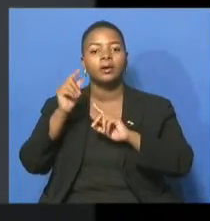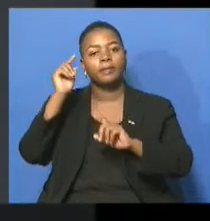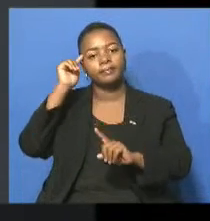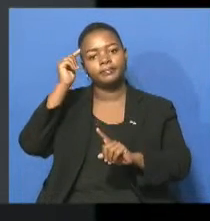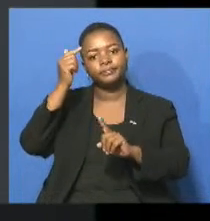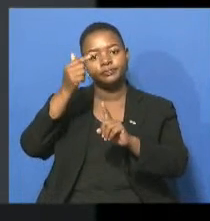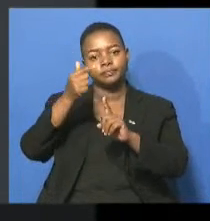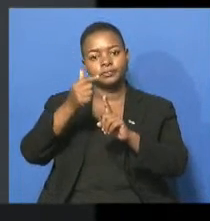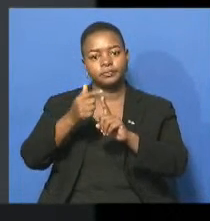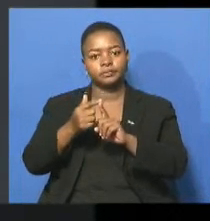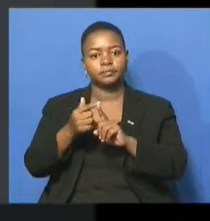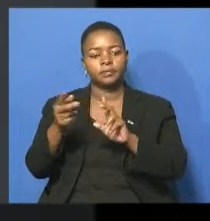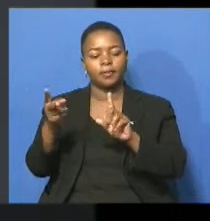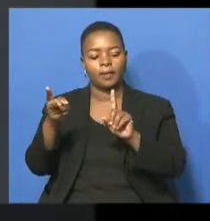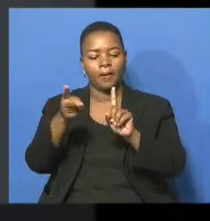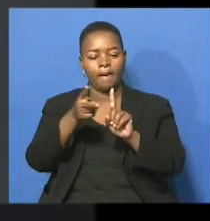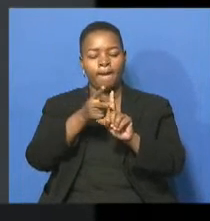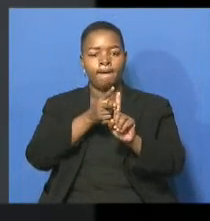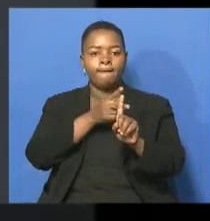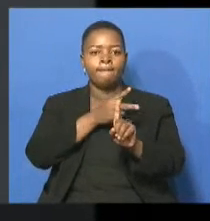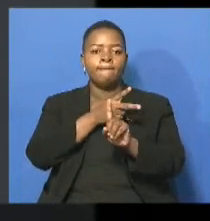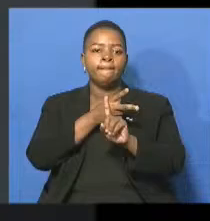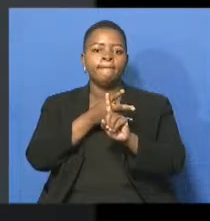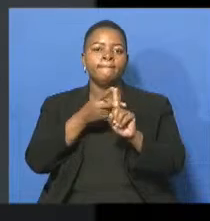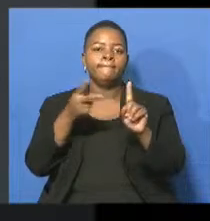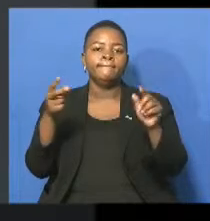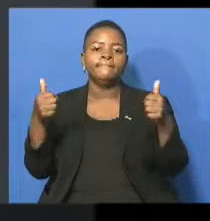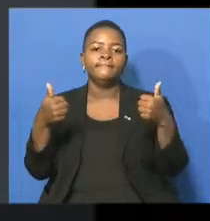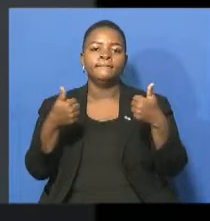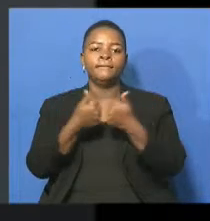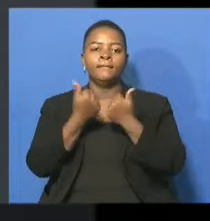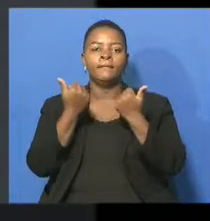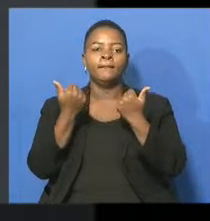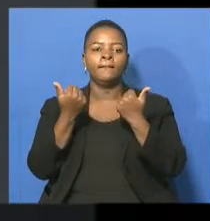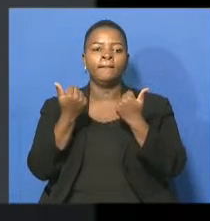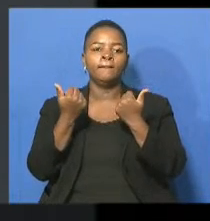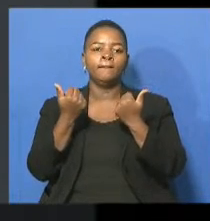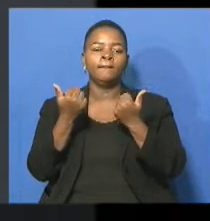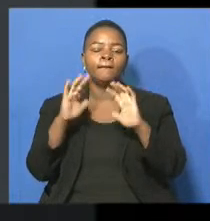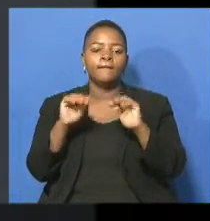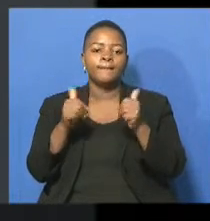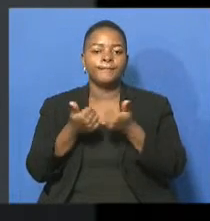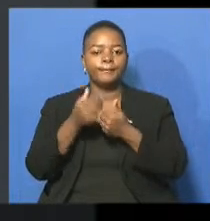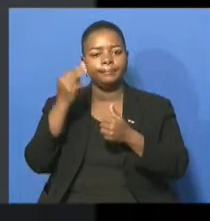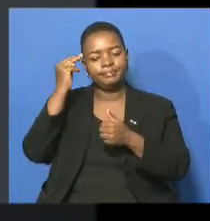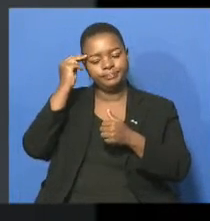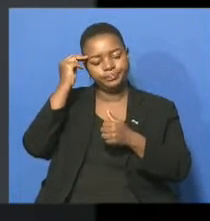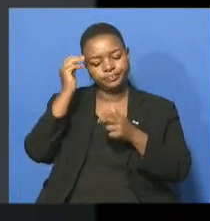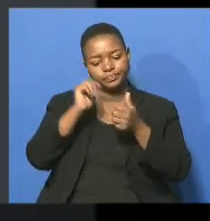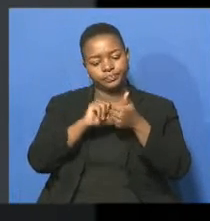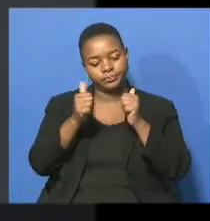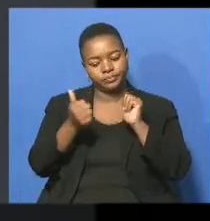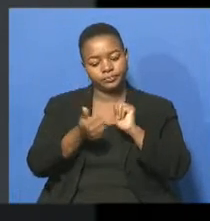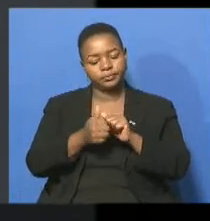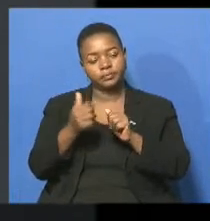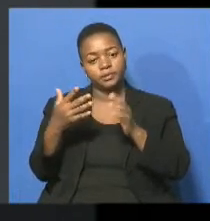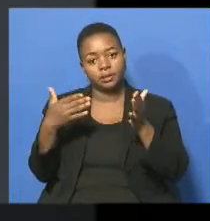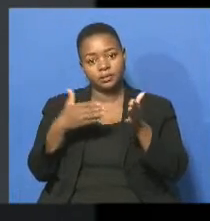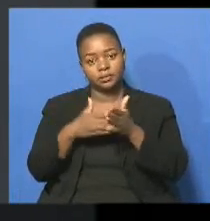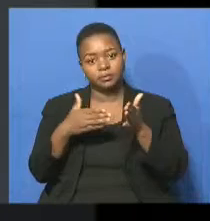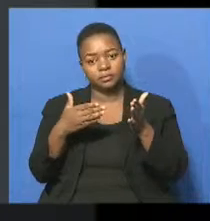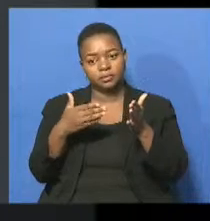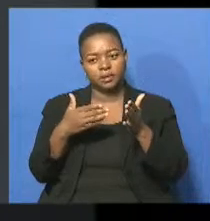of that kind of violence, the risk factors, how mental illness interacts with the criminal justice